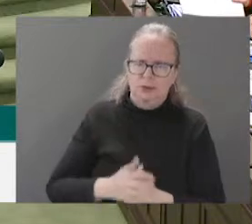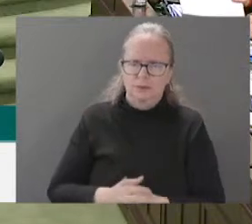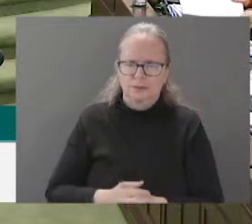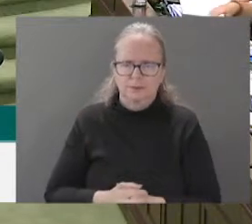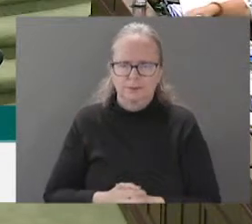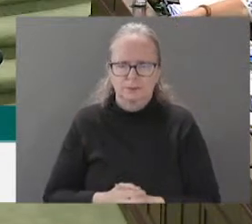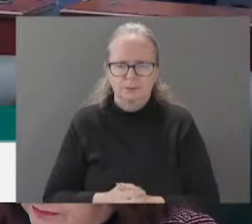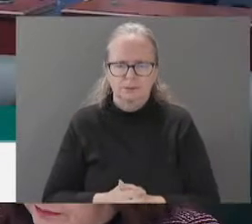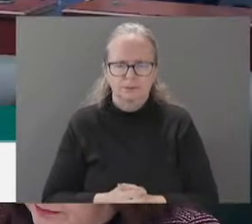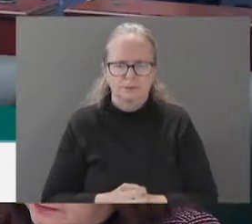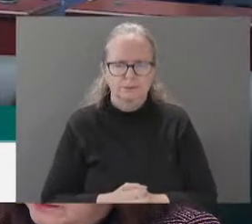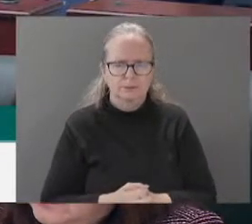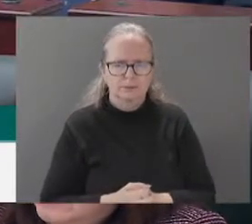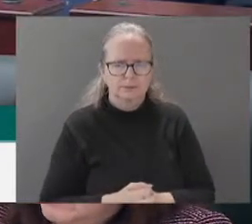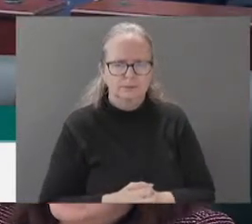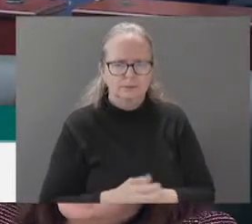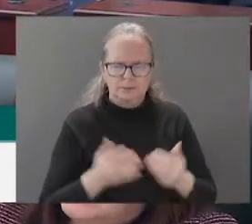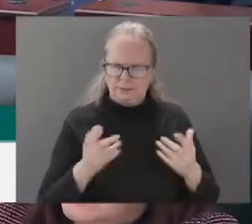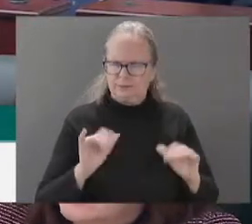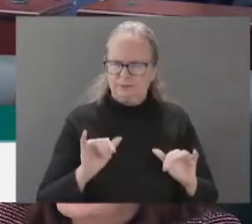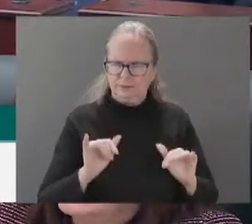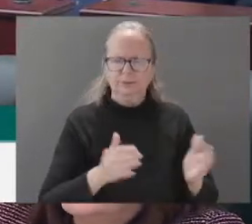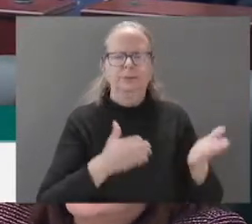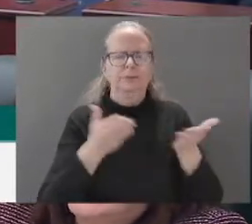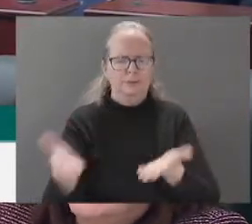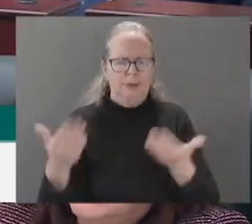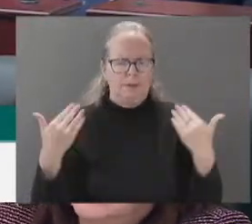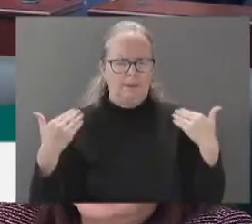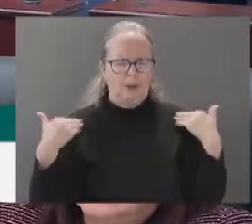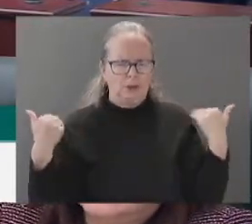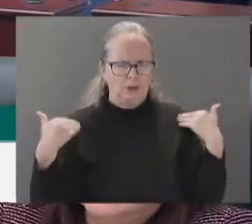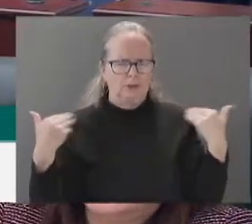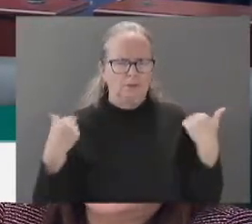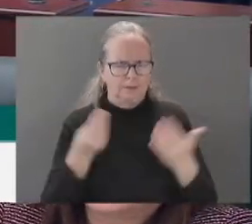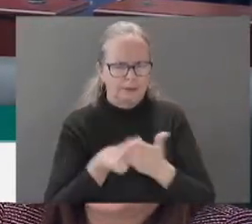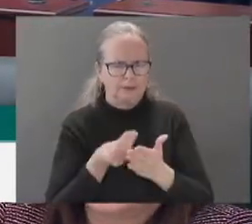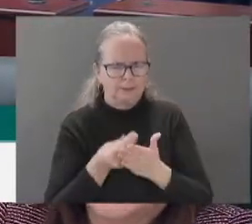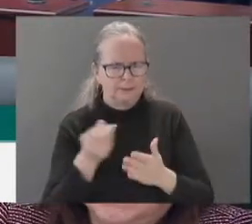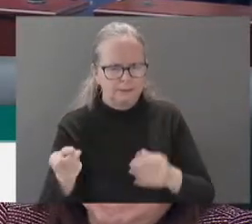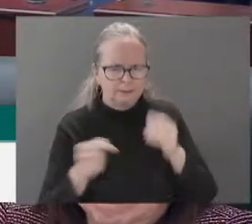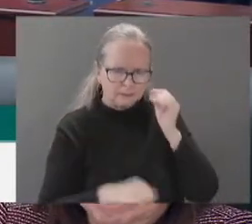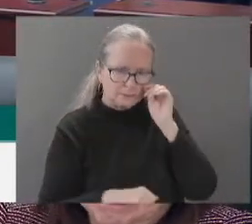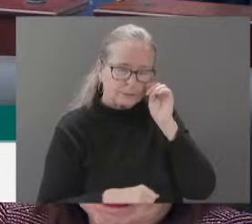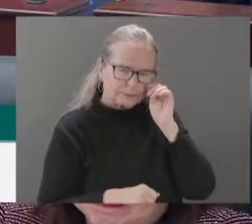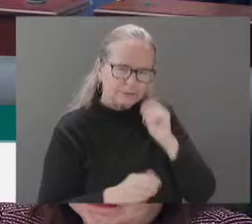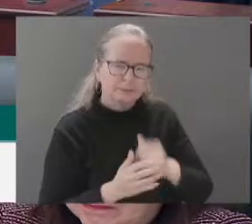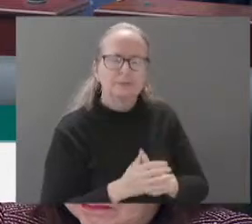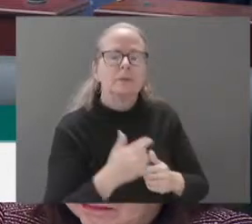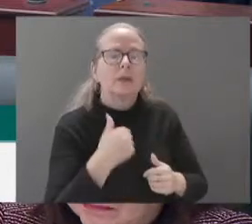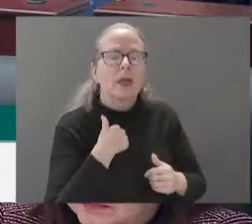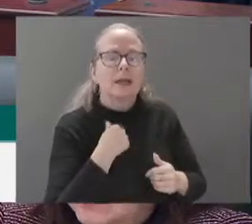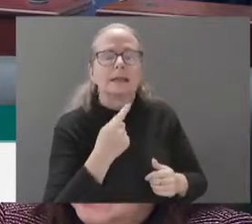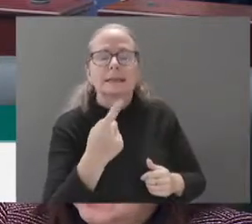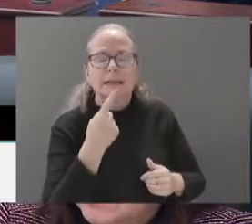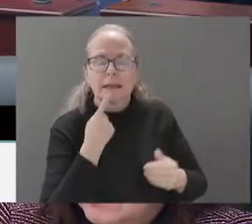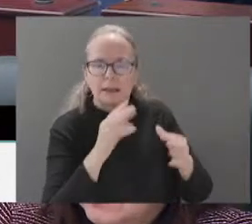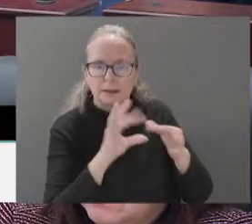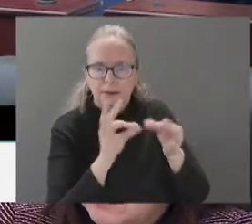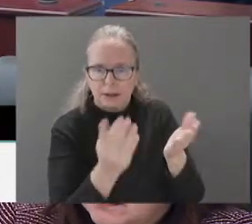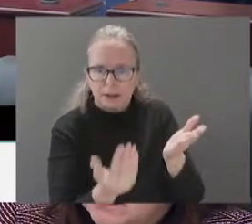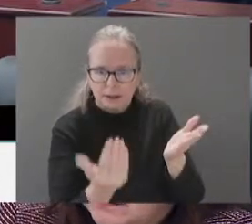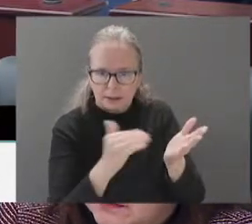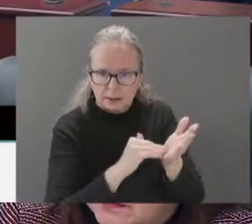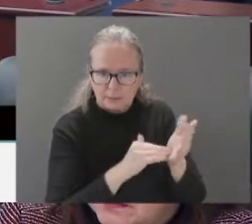president of Treasury board Mr Speaker I'll I'll say it again just in case there's a listening problem across the aisle what what we have